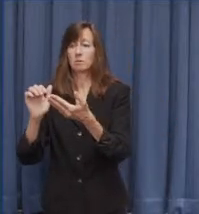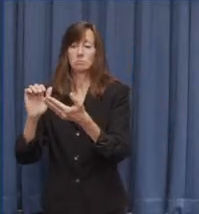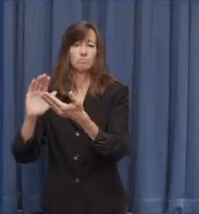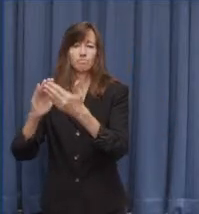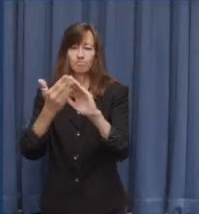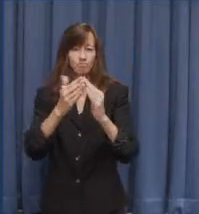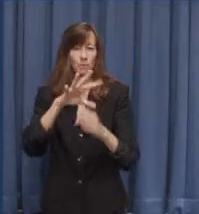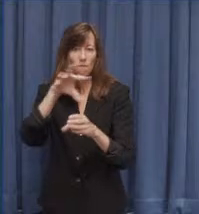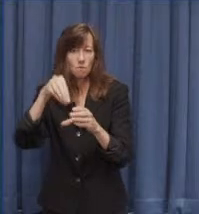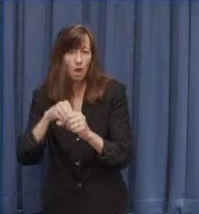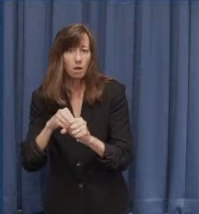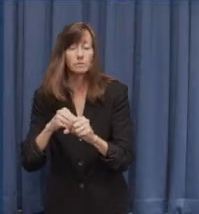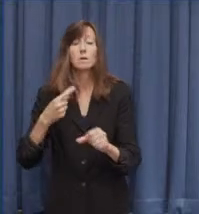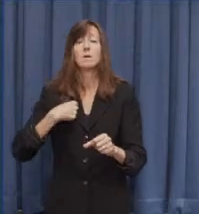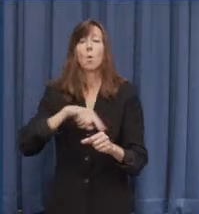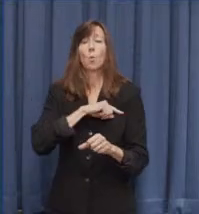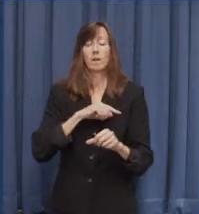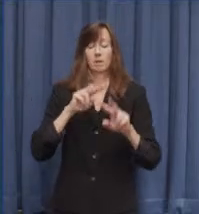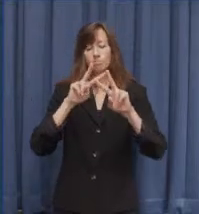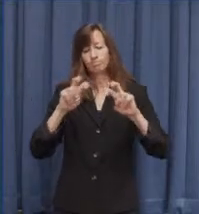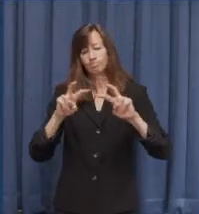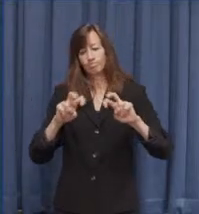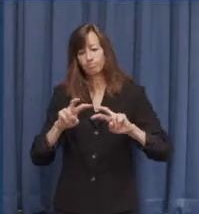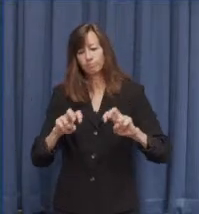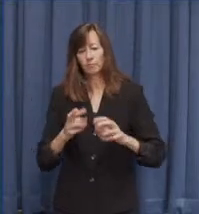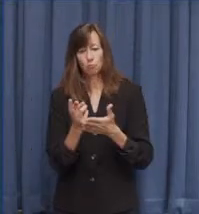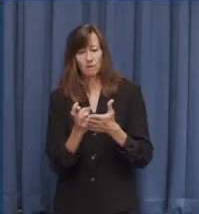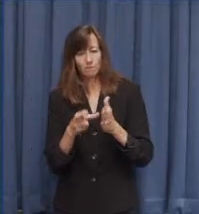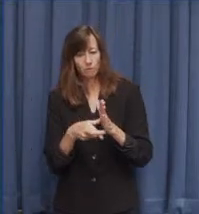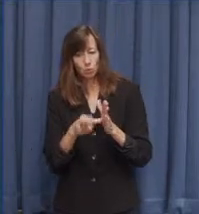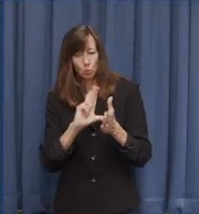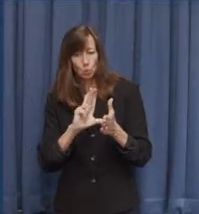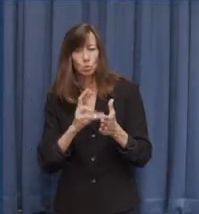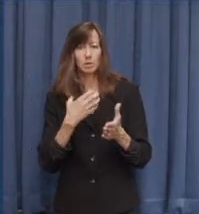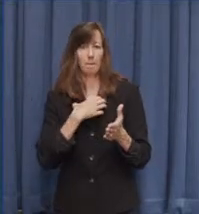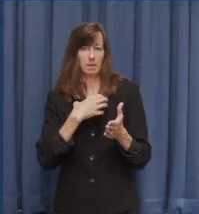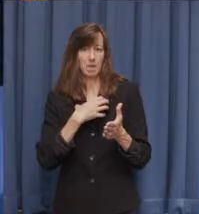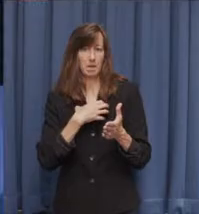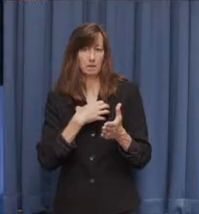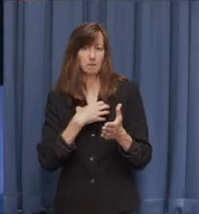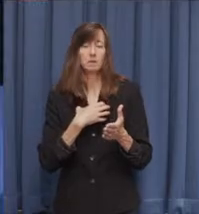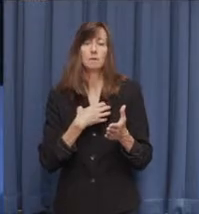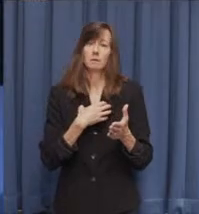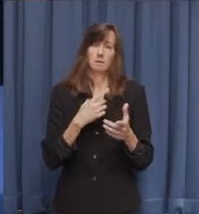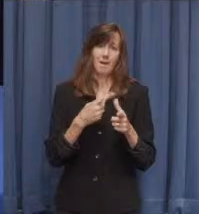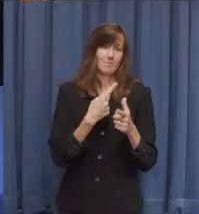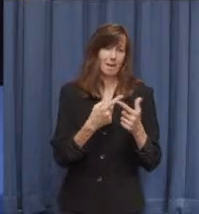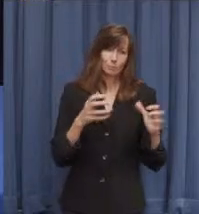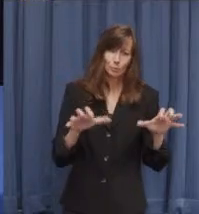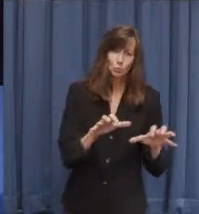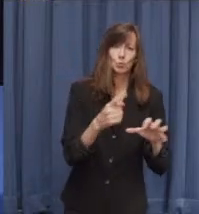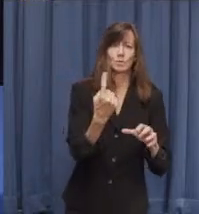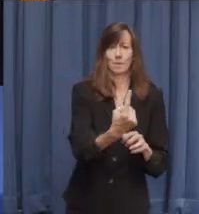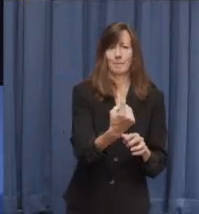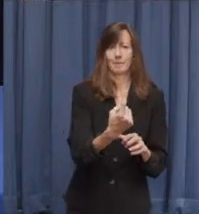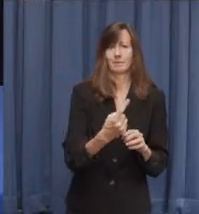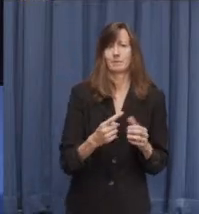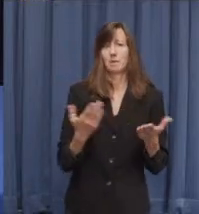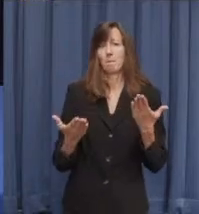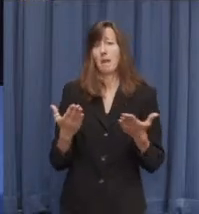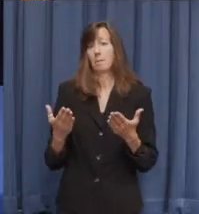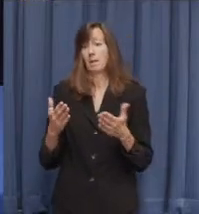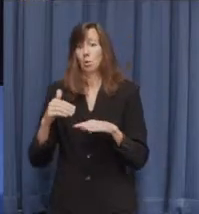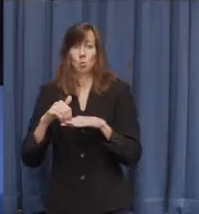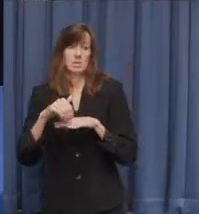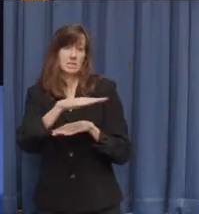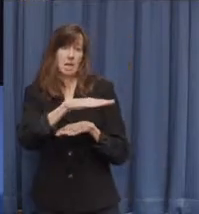We assess it if it makes, and then we act on it. That may mean sending a health department inspector, for